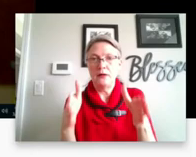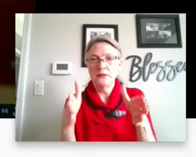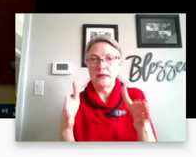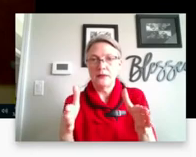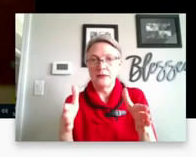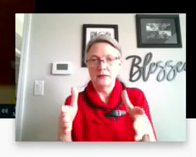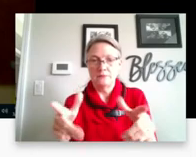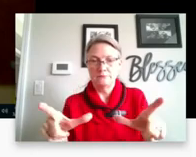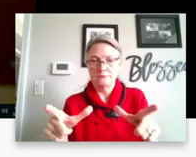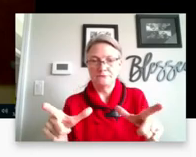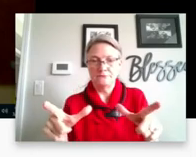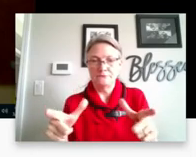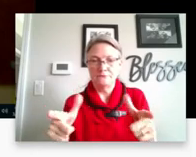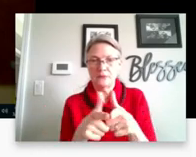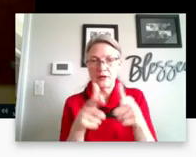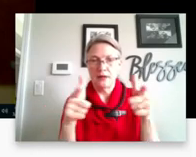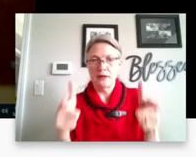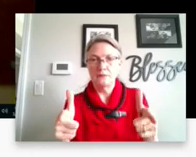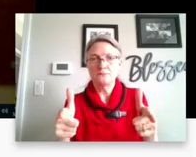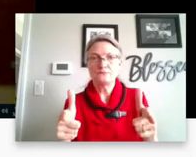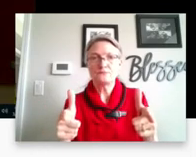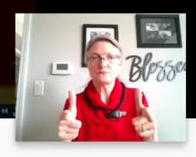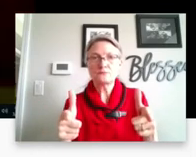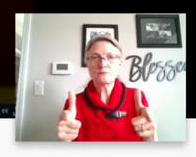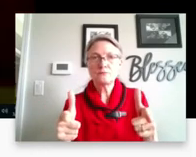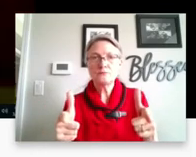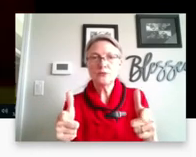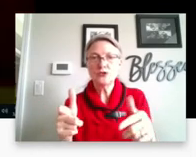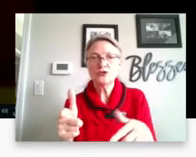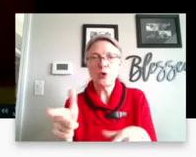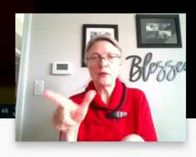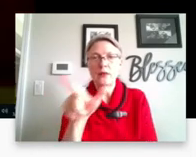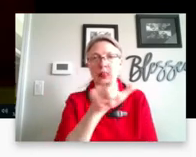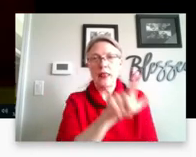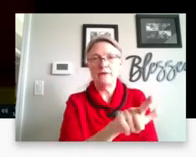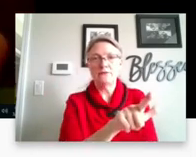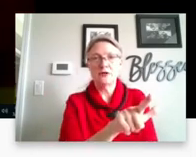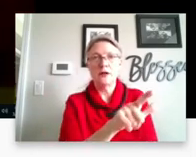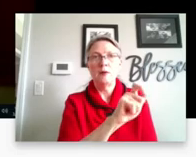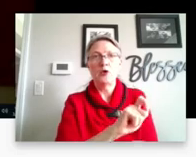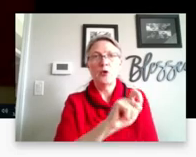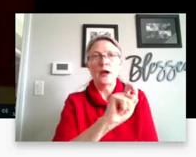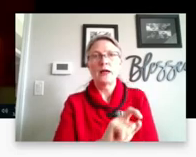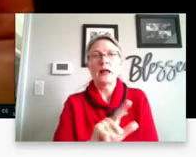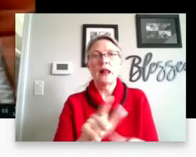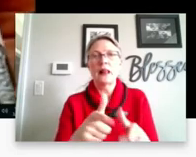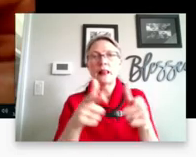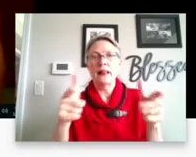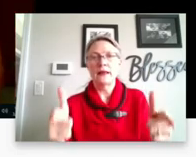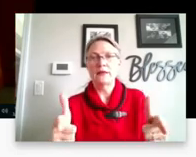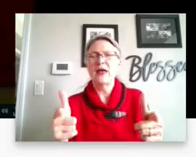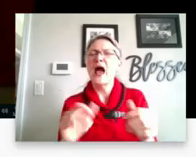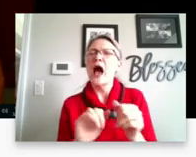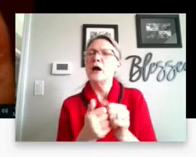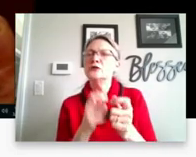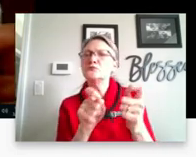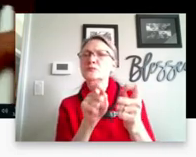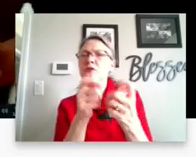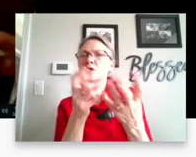of yarn. So on the left-hand side here, I'm going to put length, and then right now is a good time to decide how specific I'm going to be with